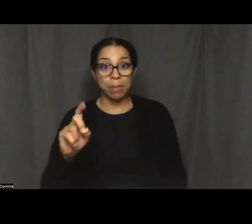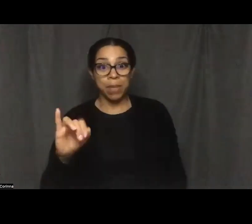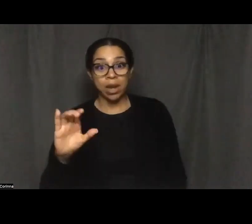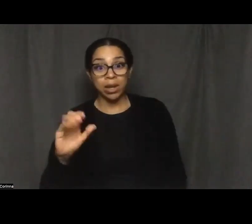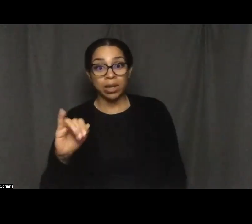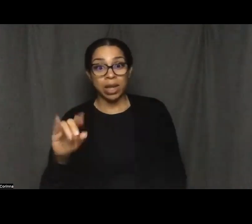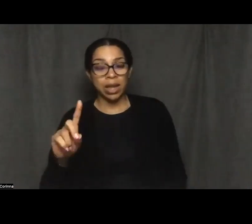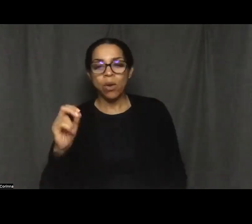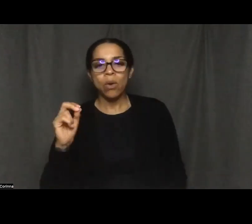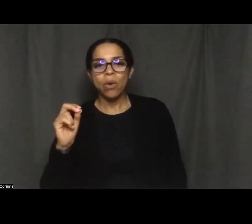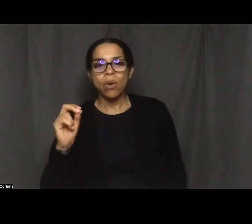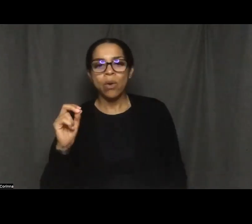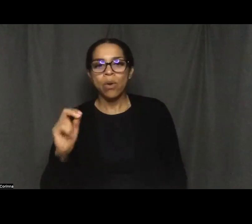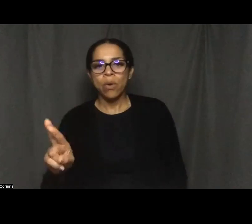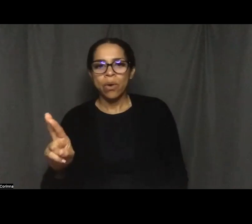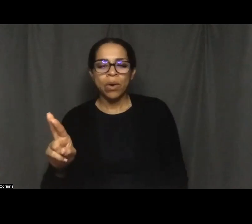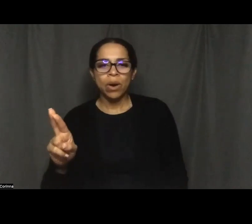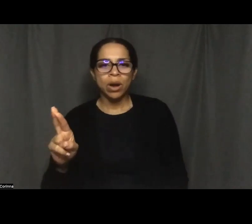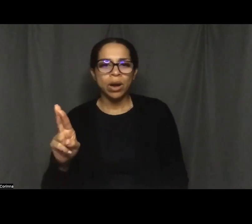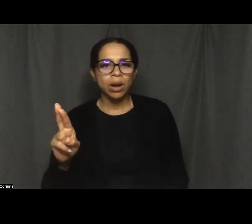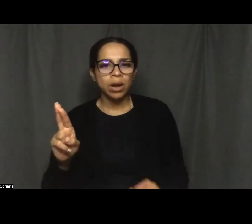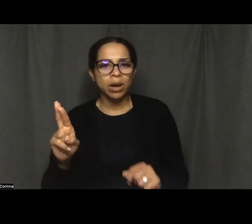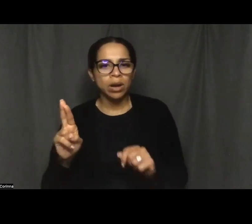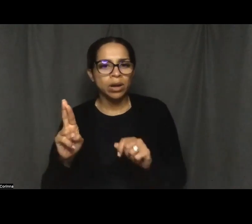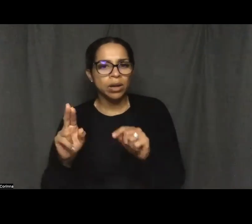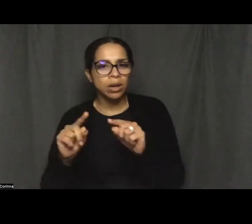It's technically, I'd say. Yeah, that's a great point.